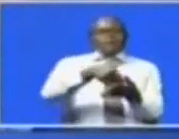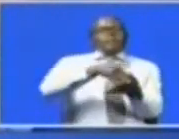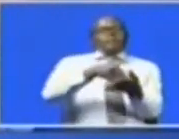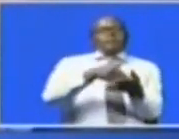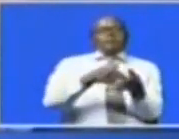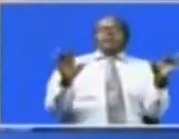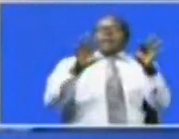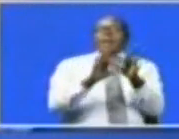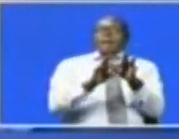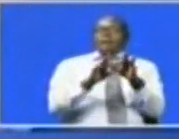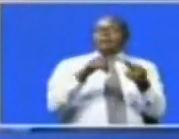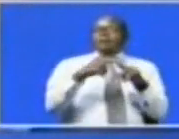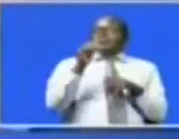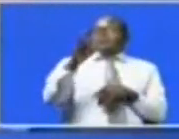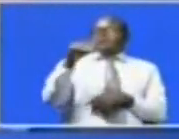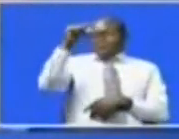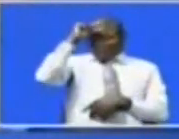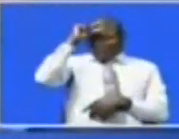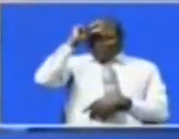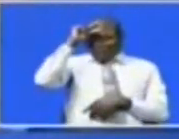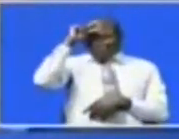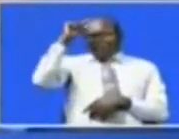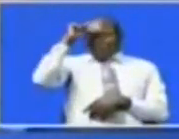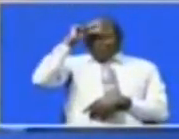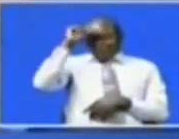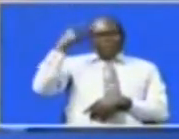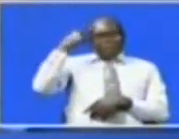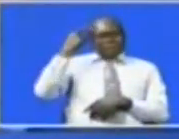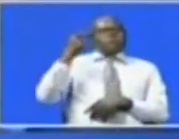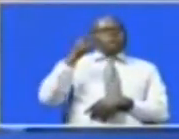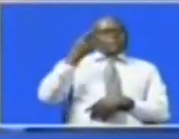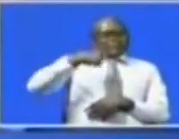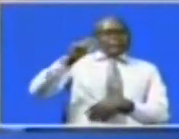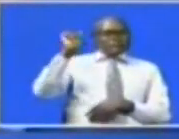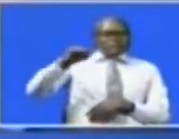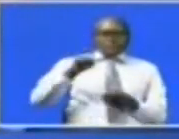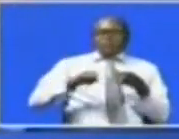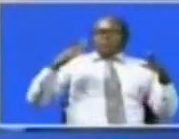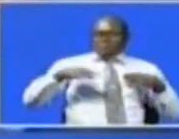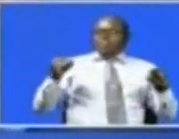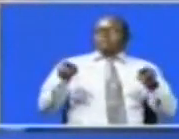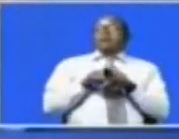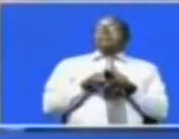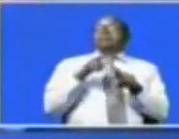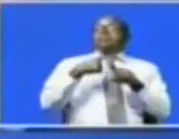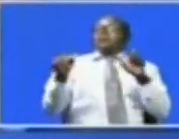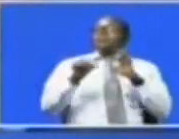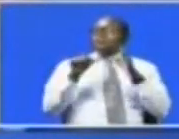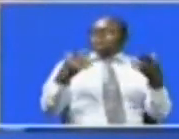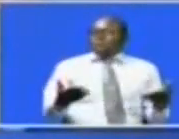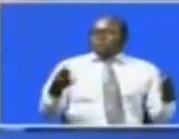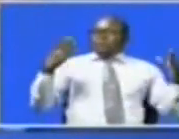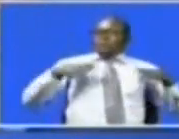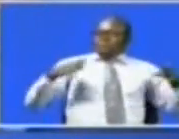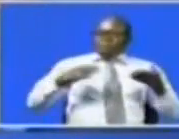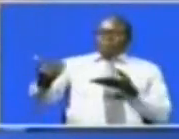link. But did the government think right? Yes. Did the people think right? Yes. What is the problem? People who